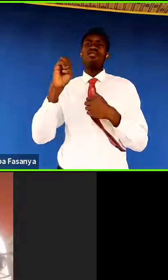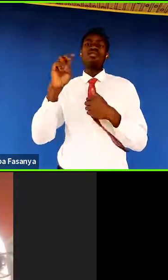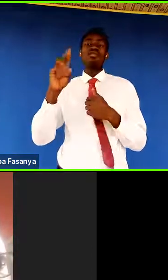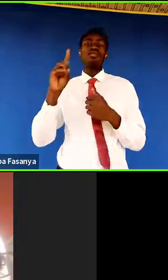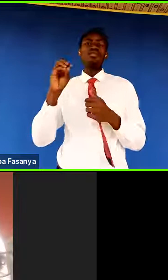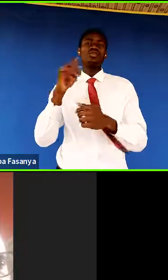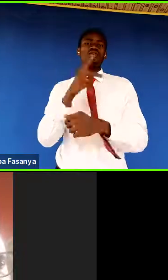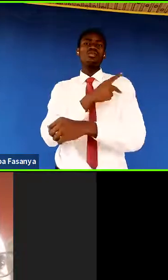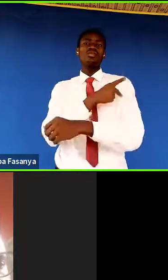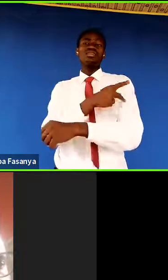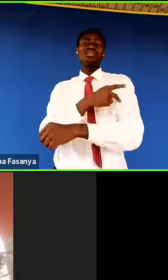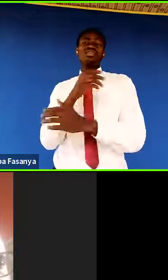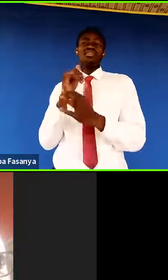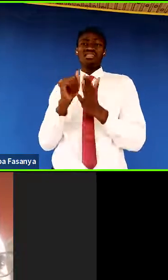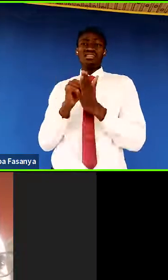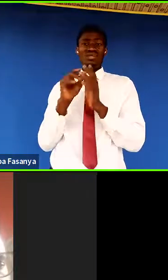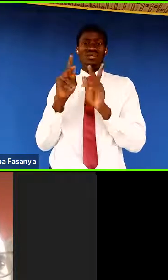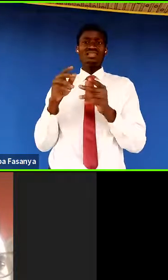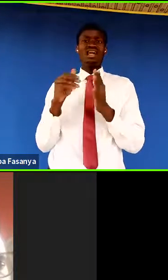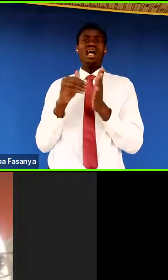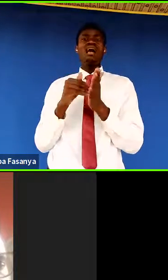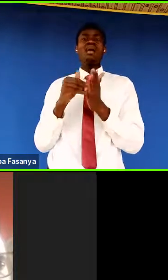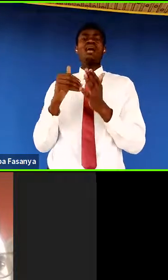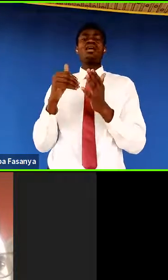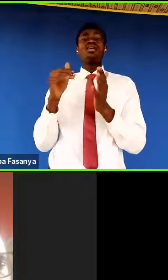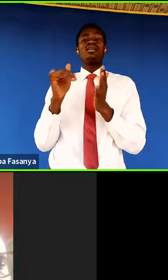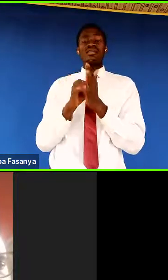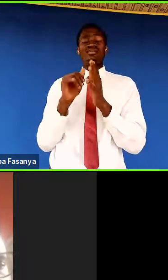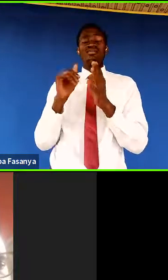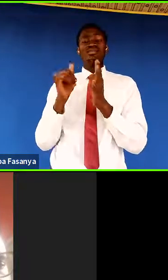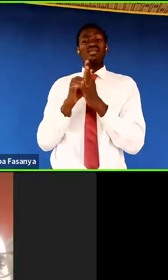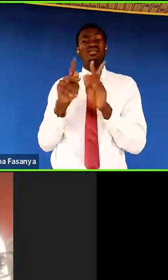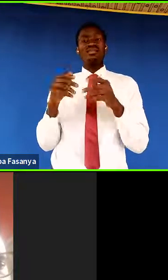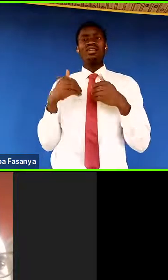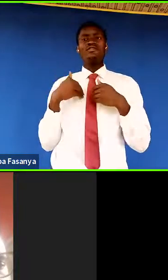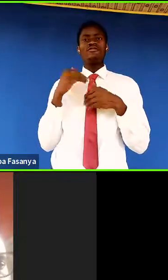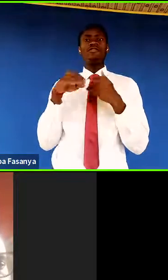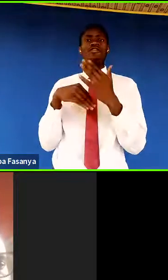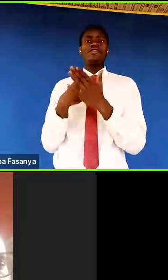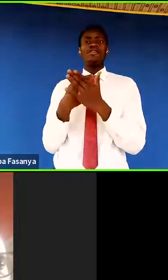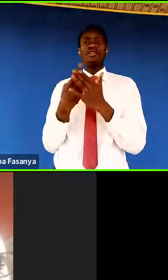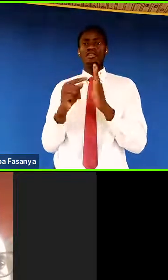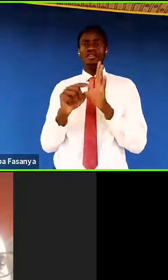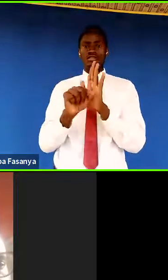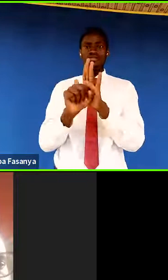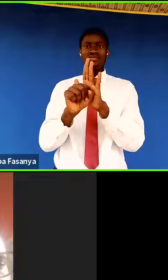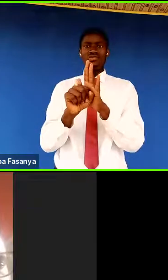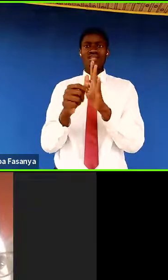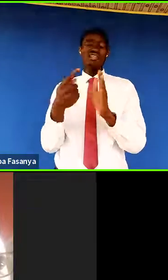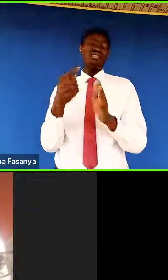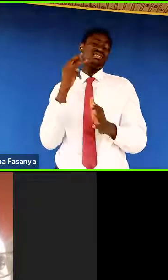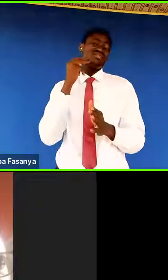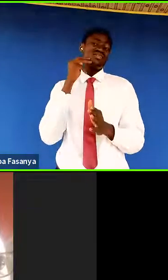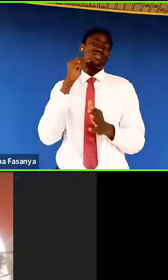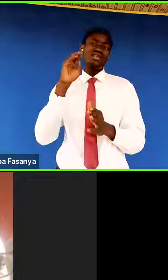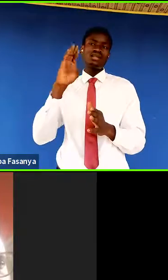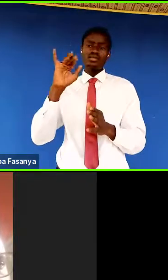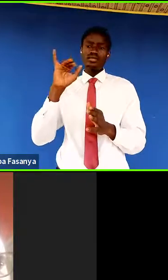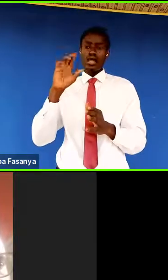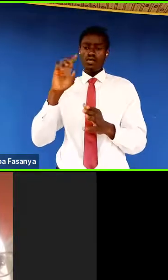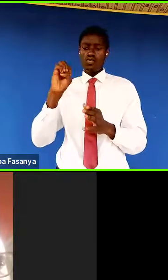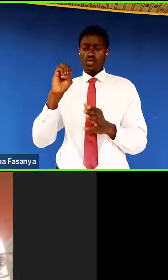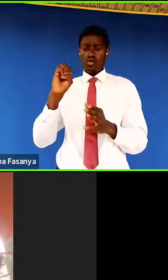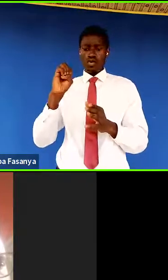of pregnancy, the menstrual cycle is not flowing, the tummy is looking big, and the person is